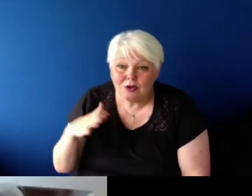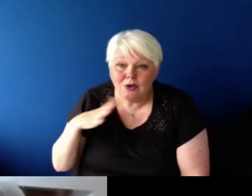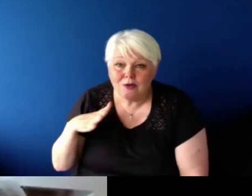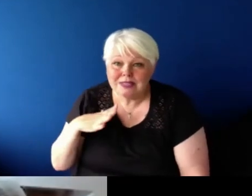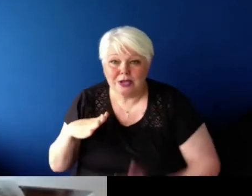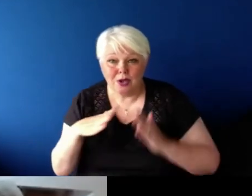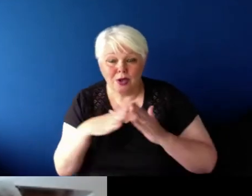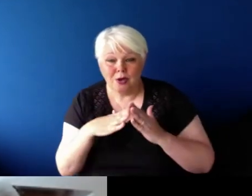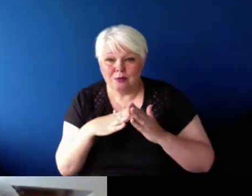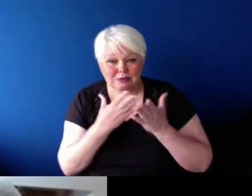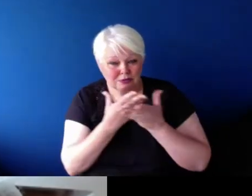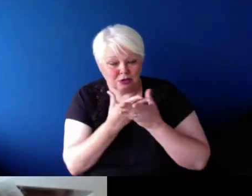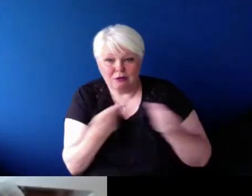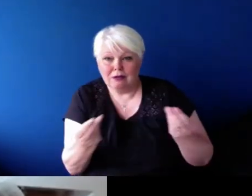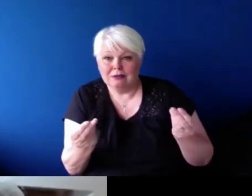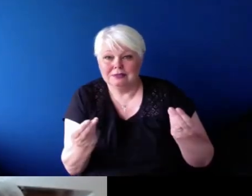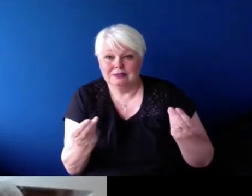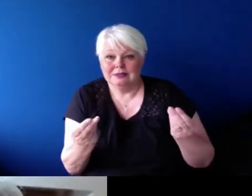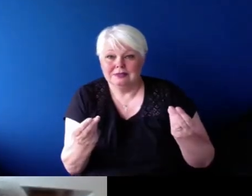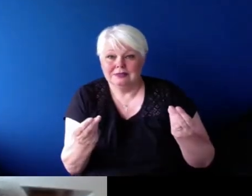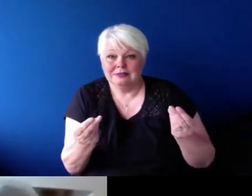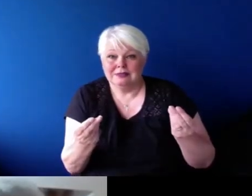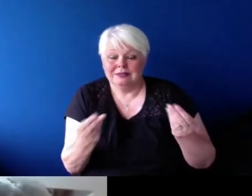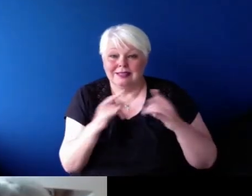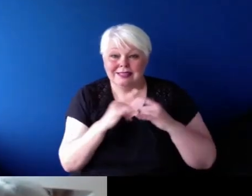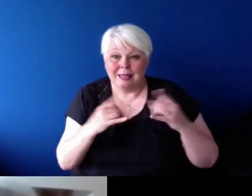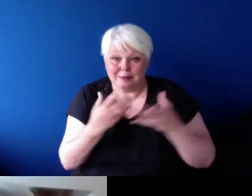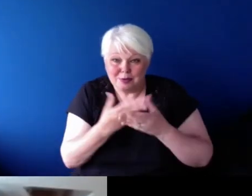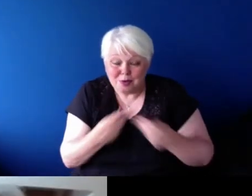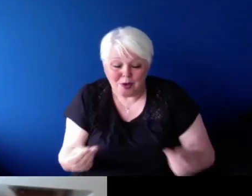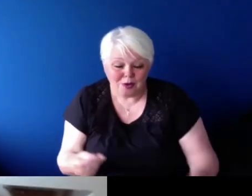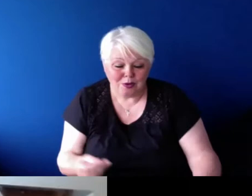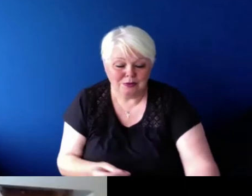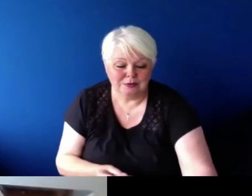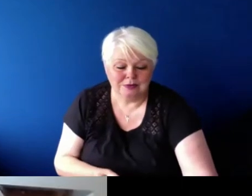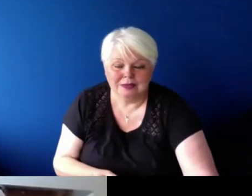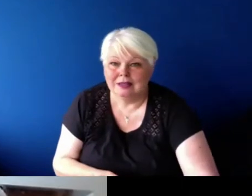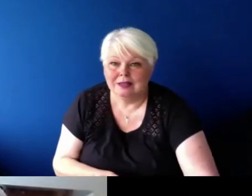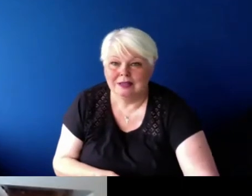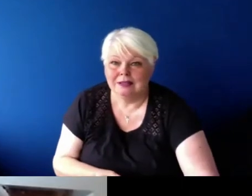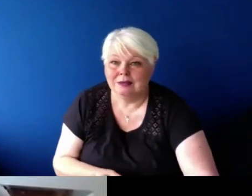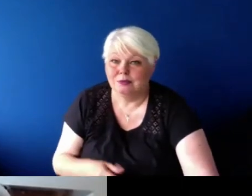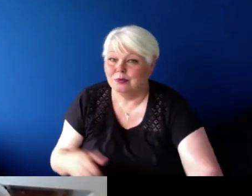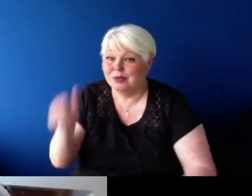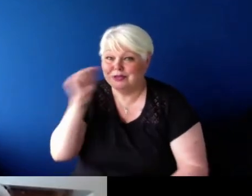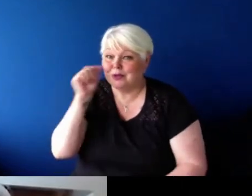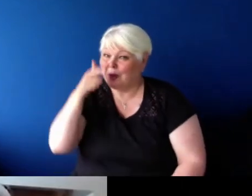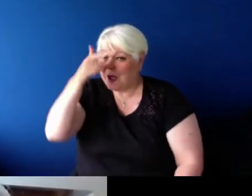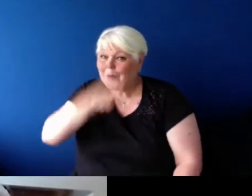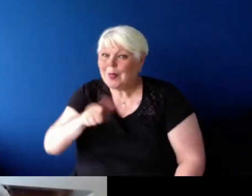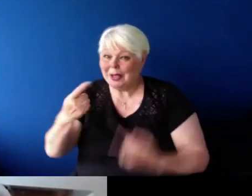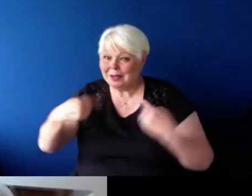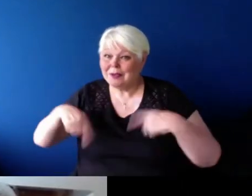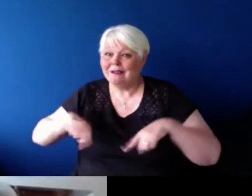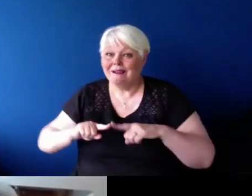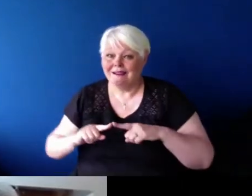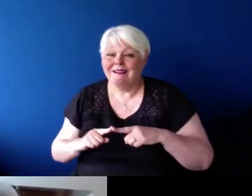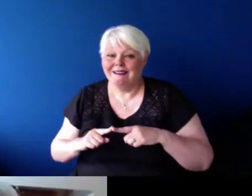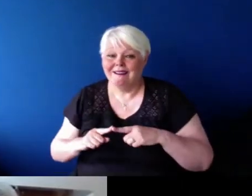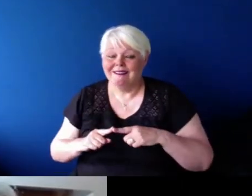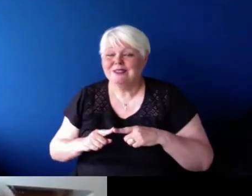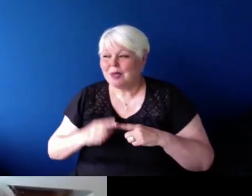to fire and they've now losing their refugee camp to fire. We, you know, we don't know we're born, really. And I would